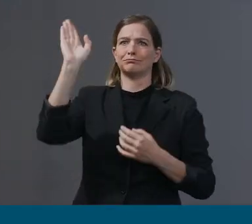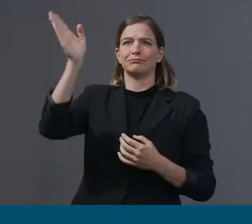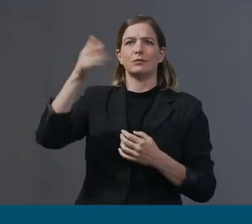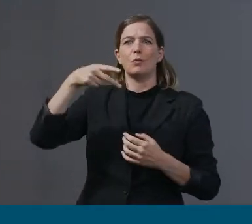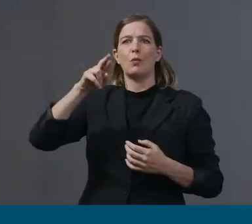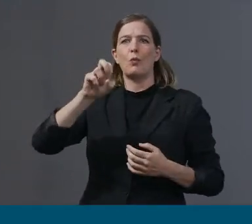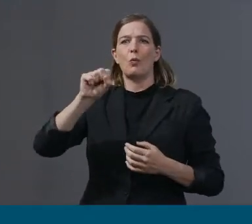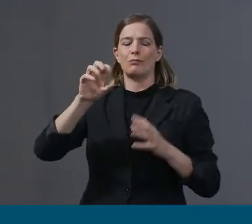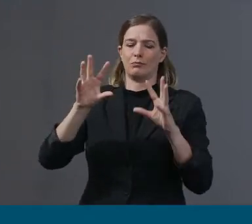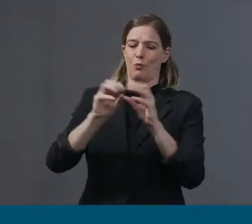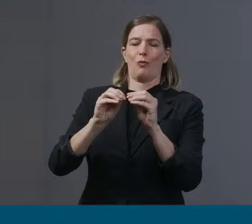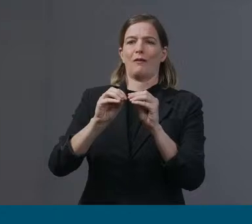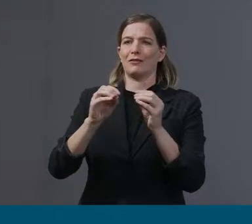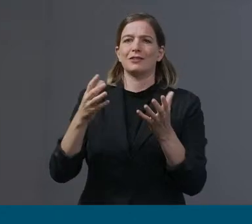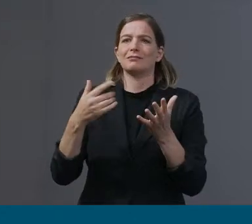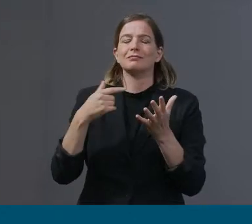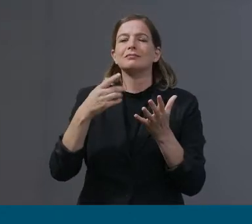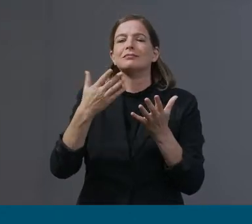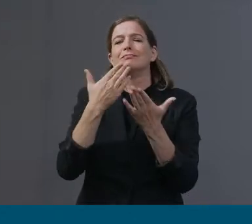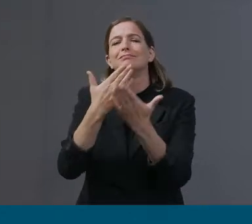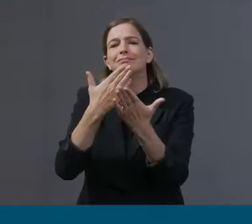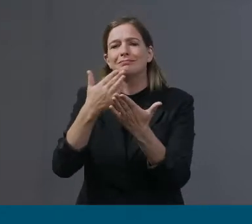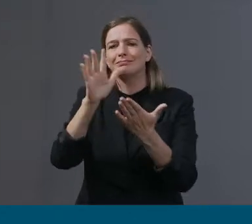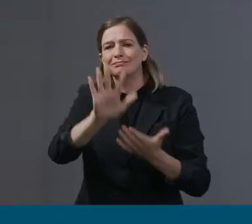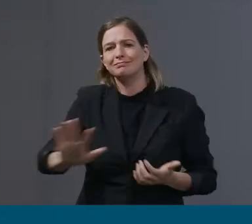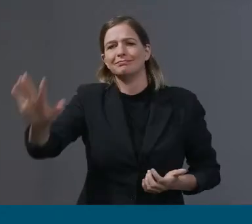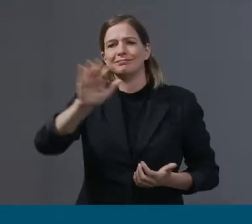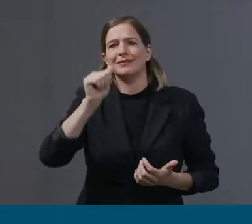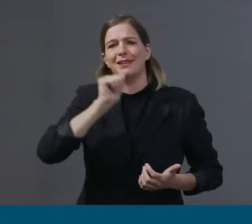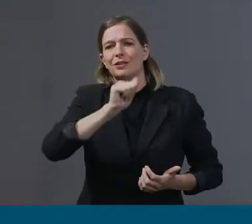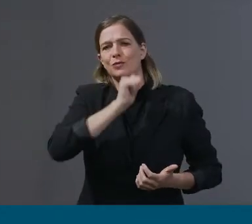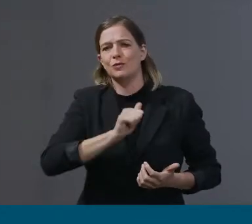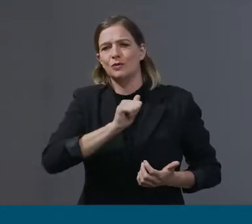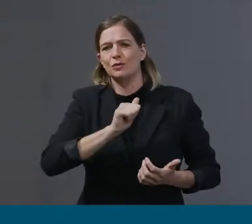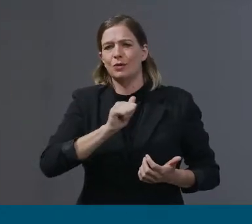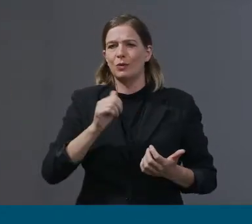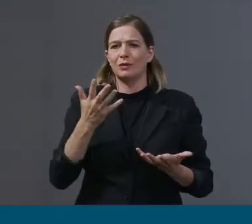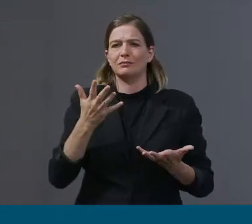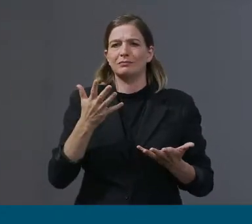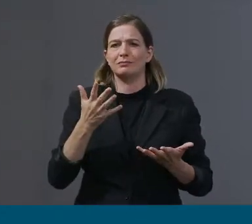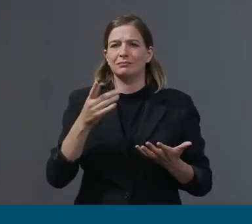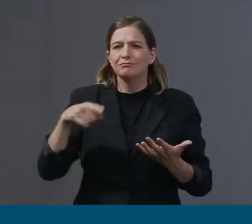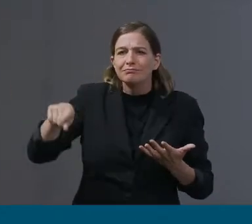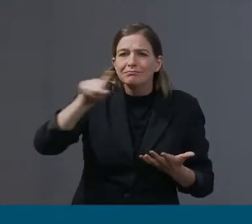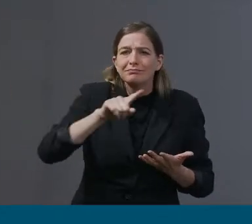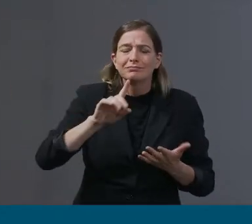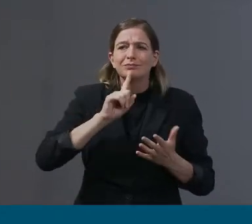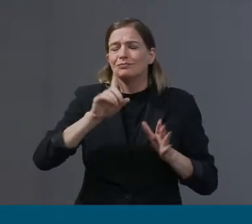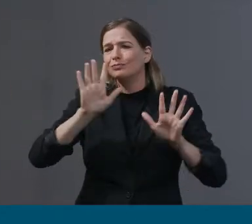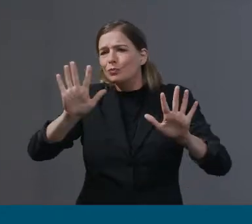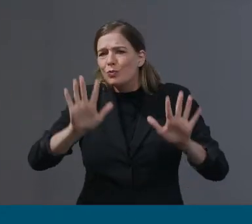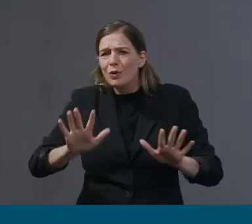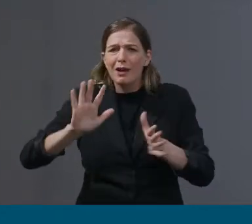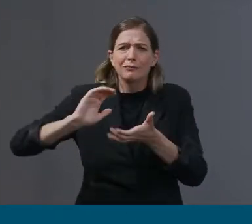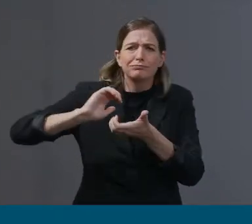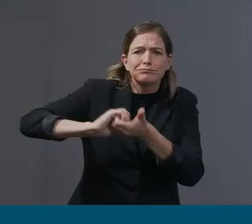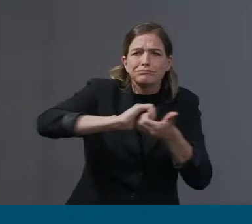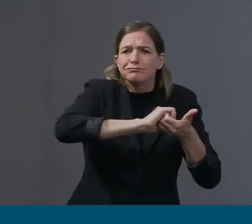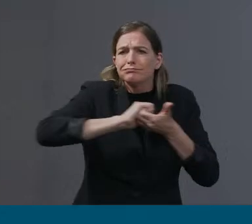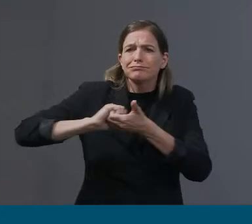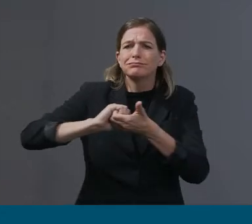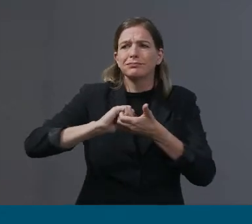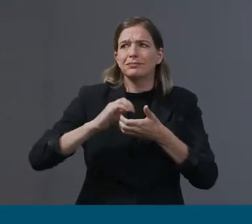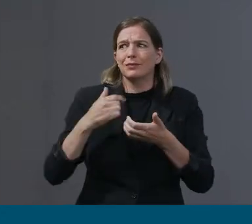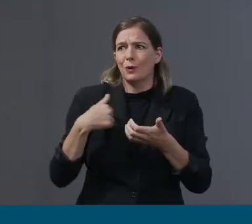been terrific. They've been great partners in what we've had to do. There's been a lot asked of